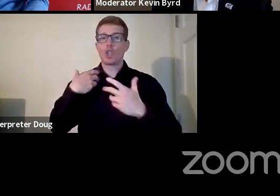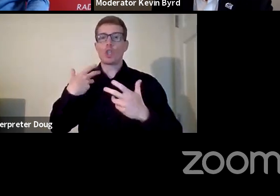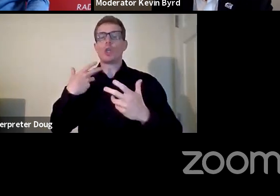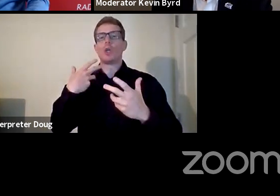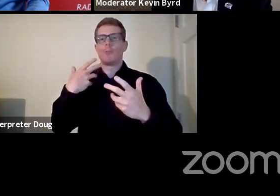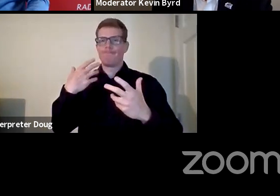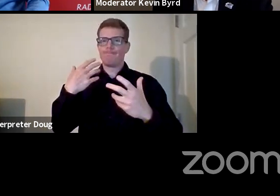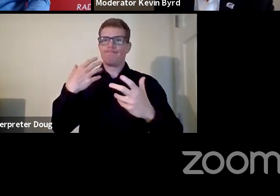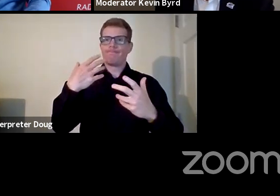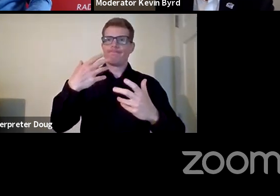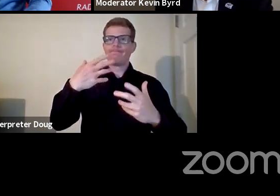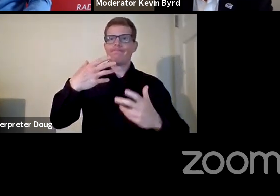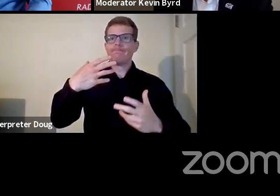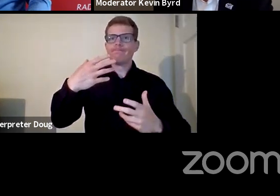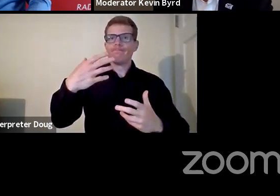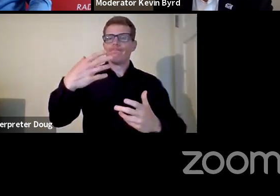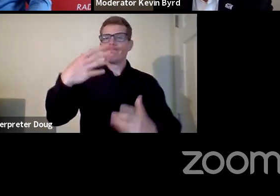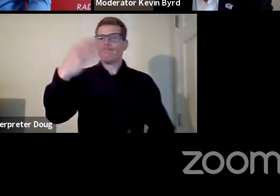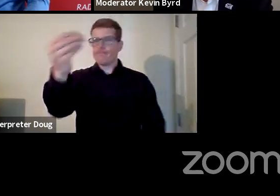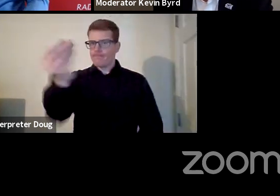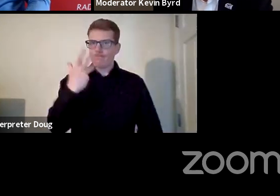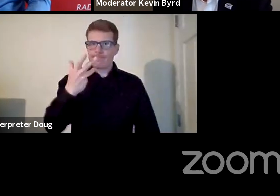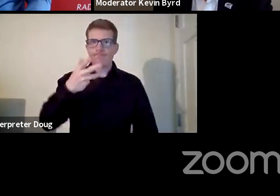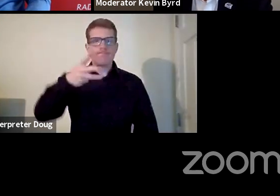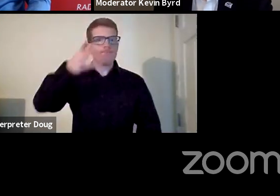that's where questions arise.